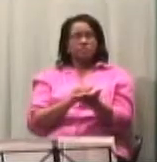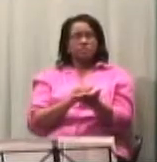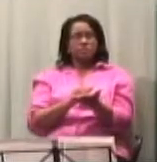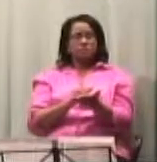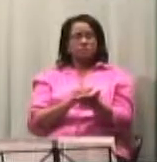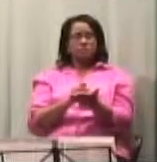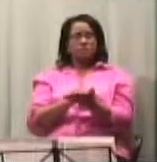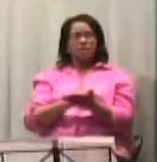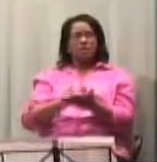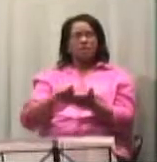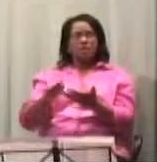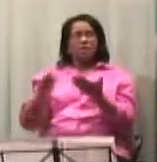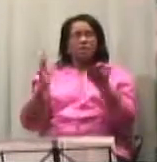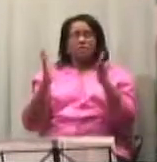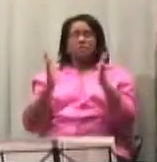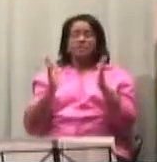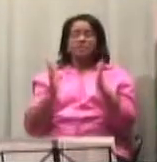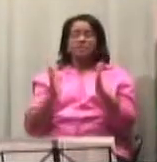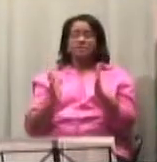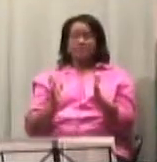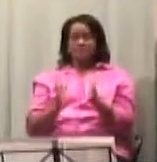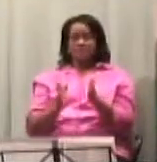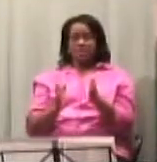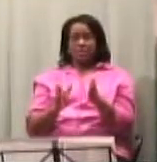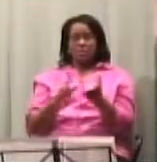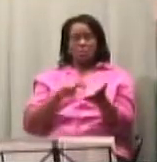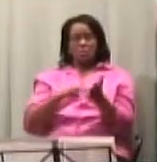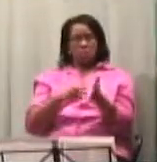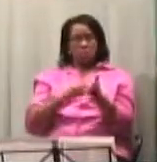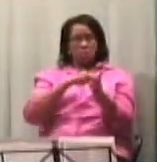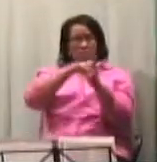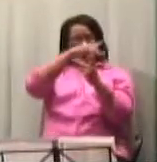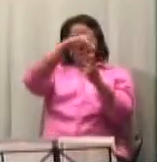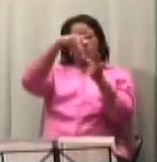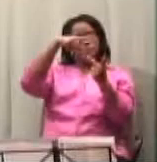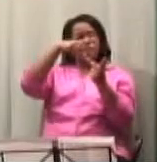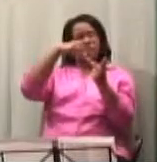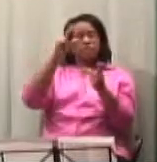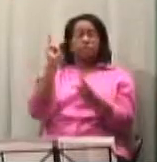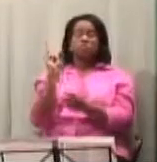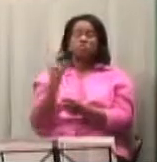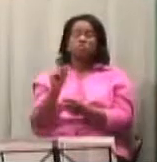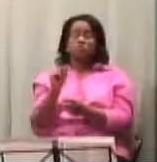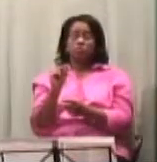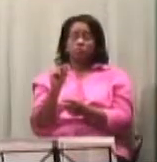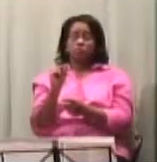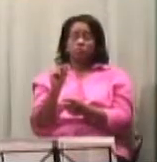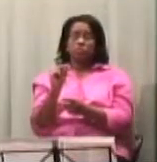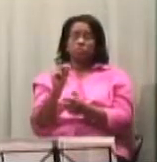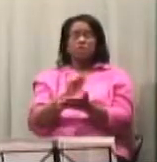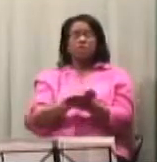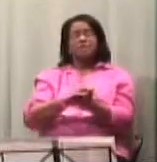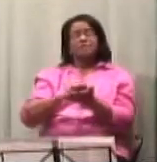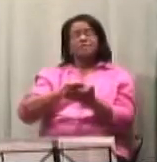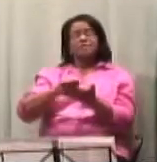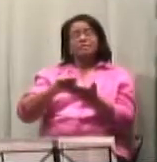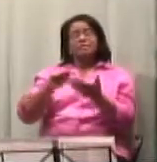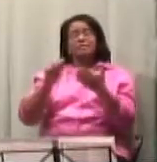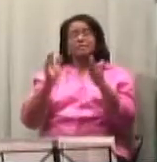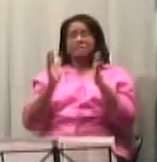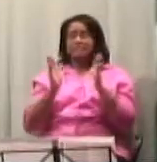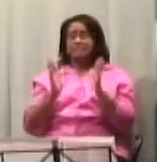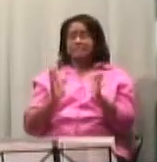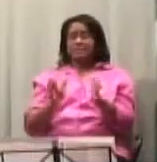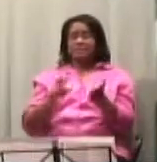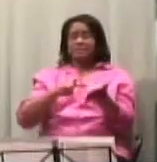saints does not mean to be perfect. To be saints means to belong completely to the Lord. And this is